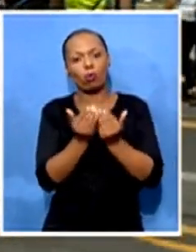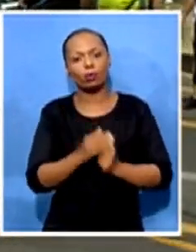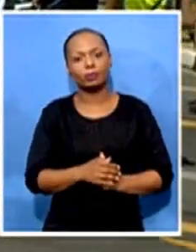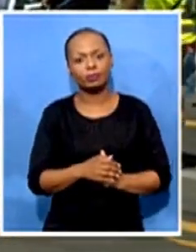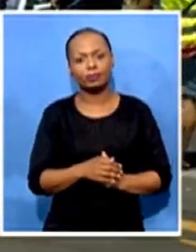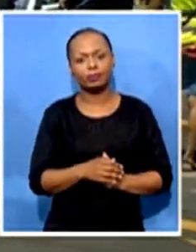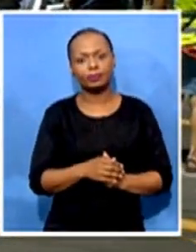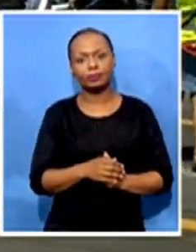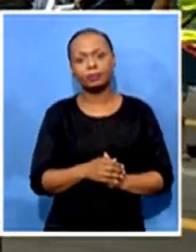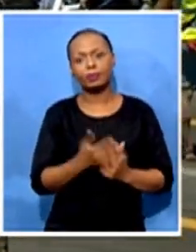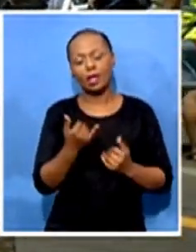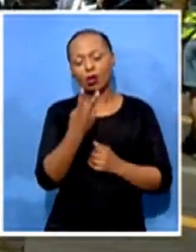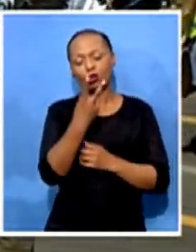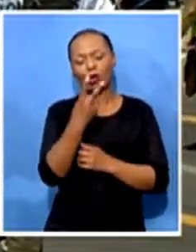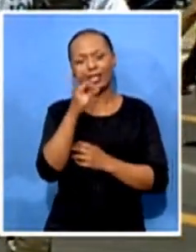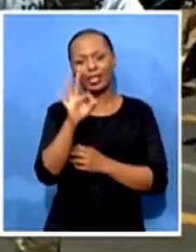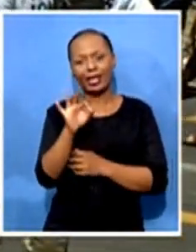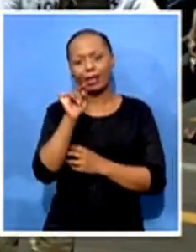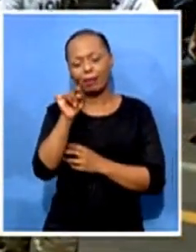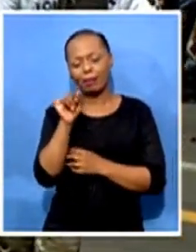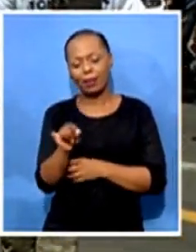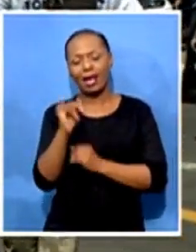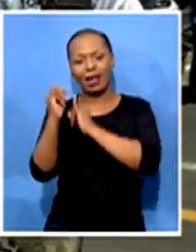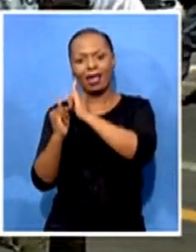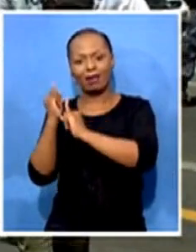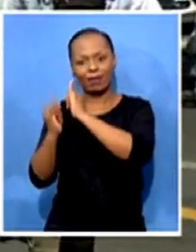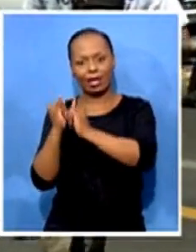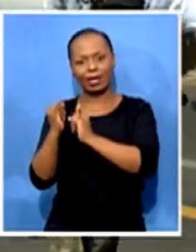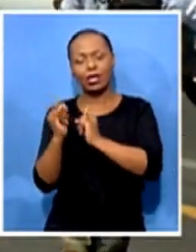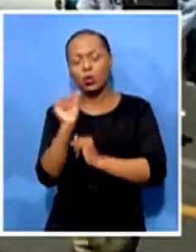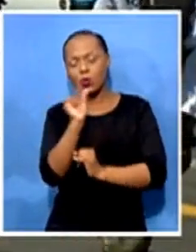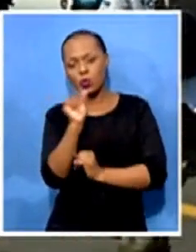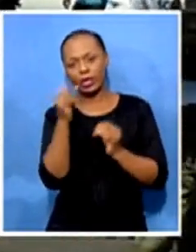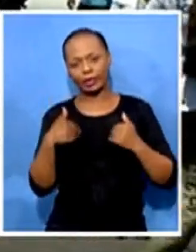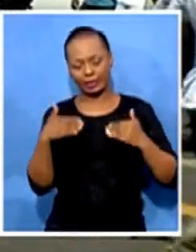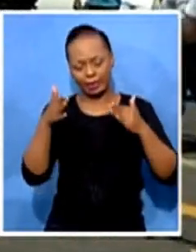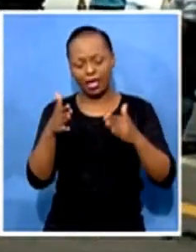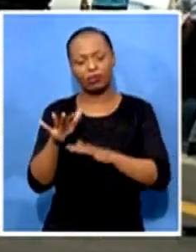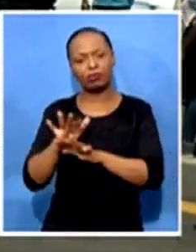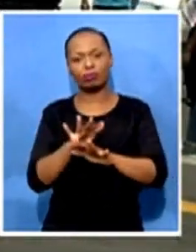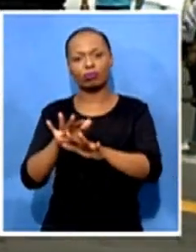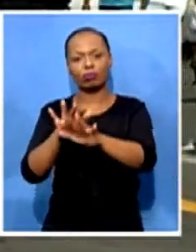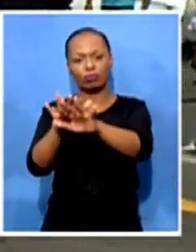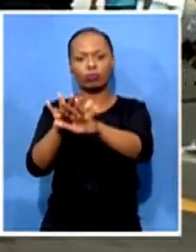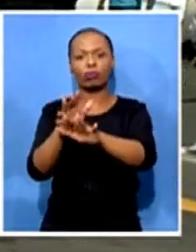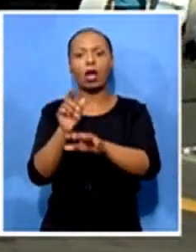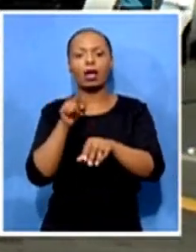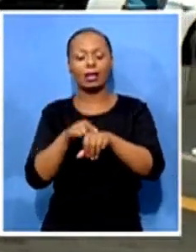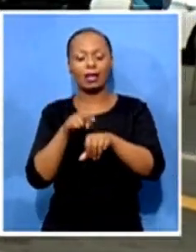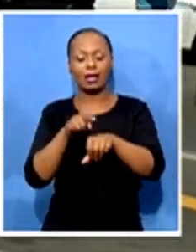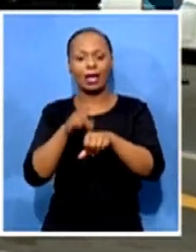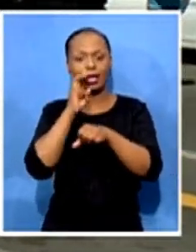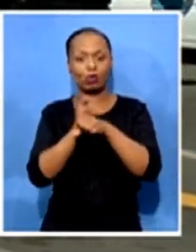to start, that those 100 protesters are scheduled to start at 12 o'clock with the proceedings to hand over that